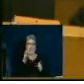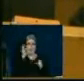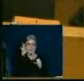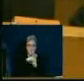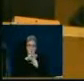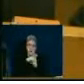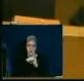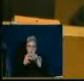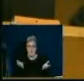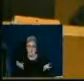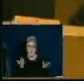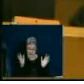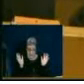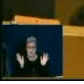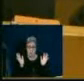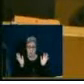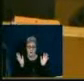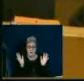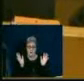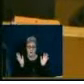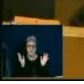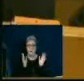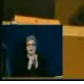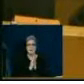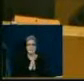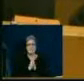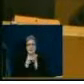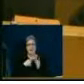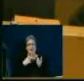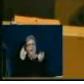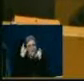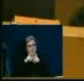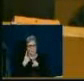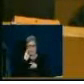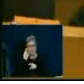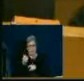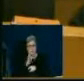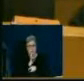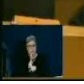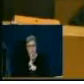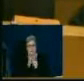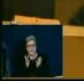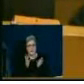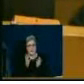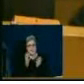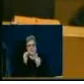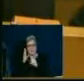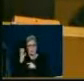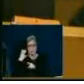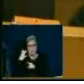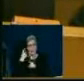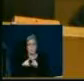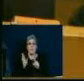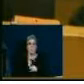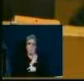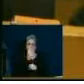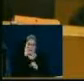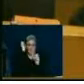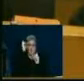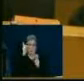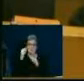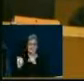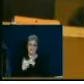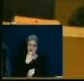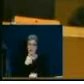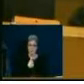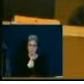had. So I agree with what you said, Mr. Chair. The Board of Education sent us